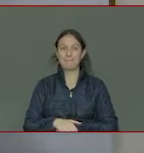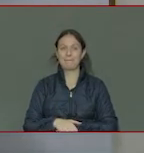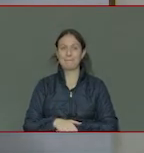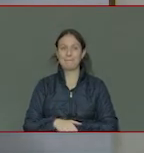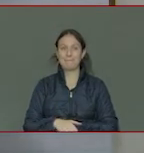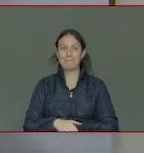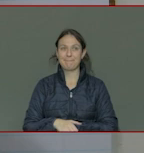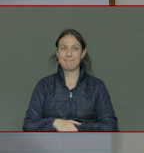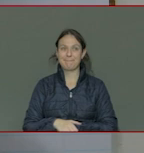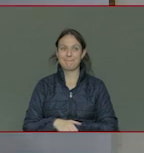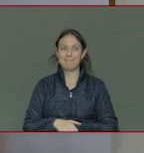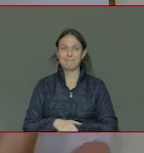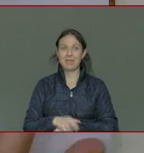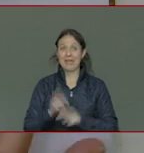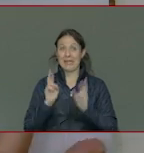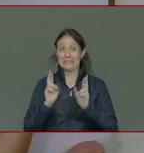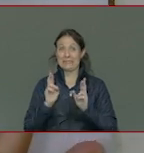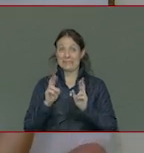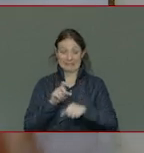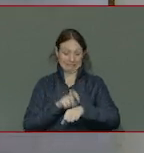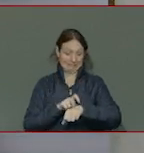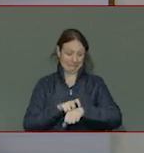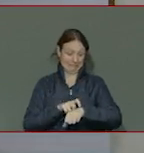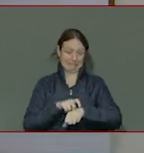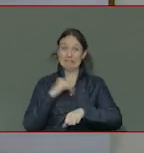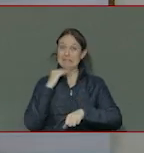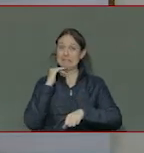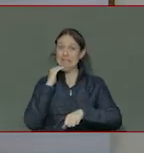I hope I will finish it in 10 minutes.